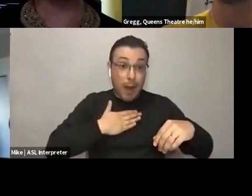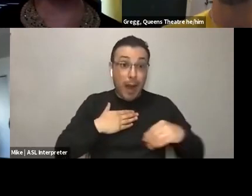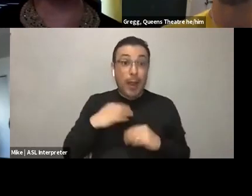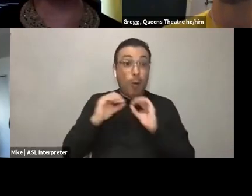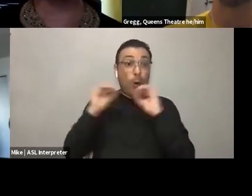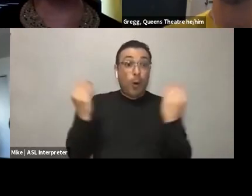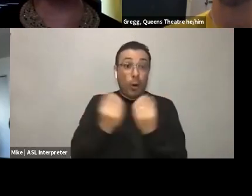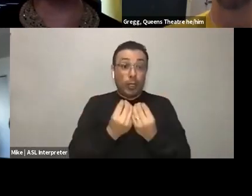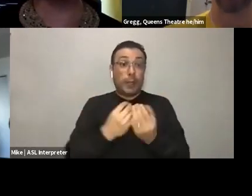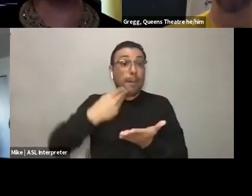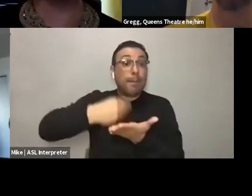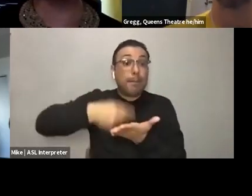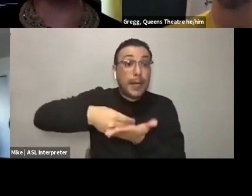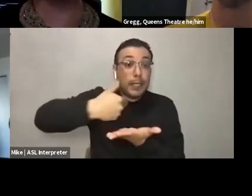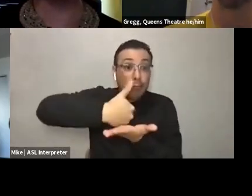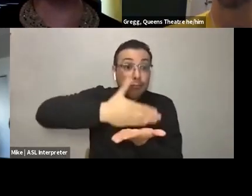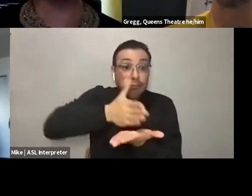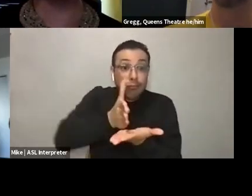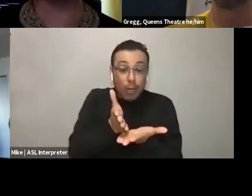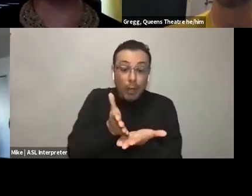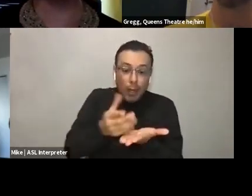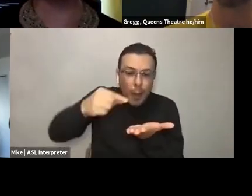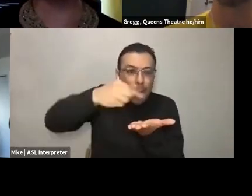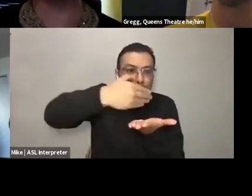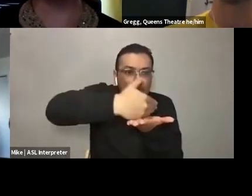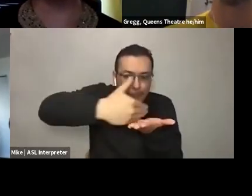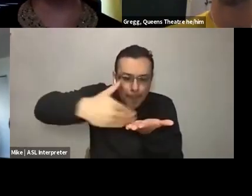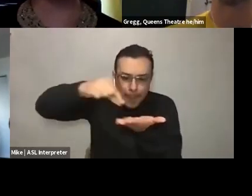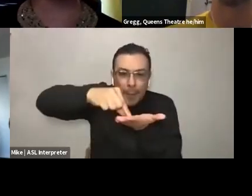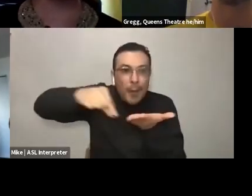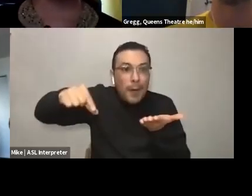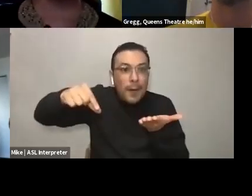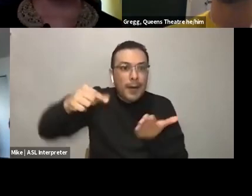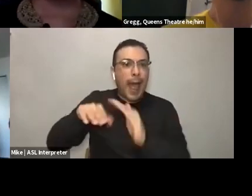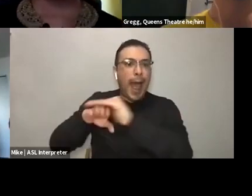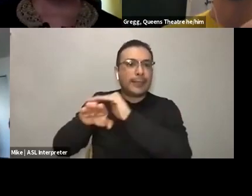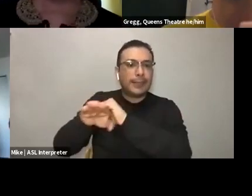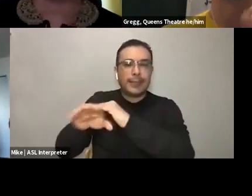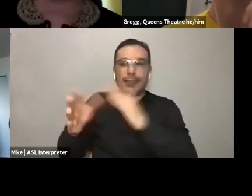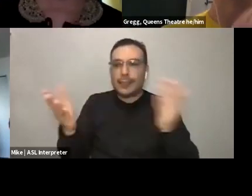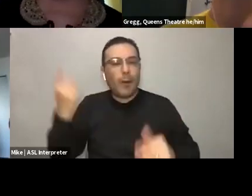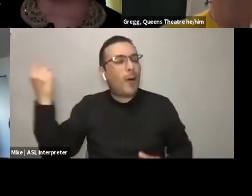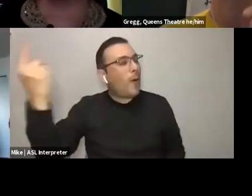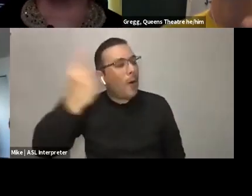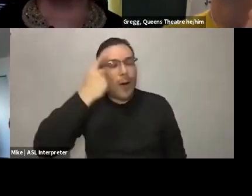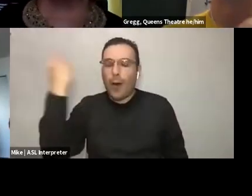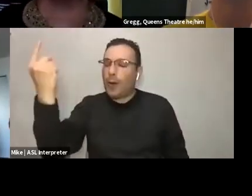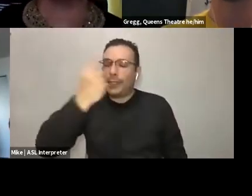And because inadvertently something is going to come up, right? And if you need to throw in a budget line for just, uh, you know, um,